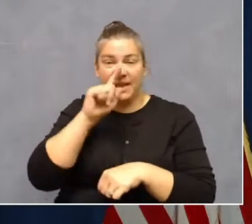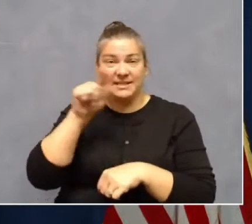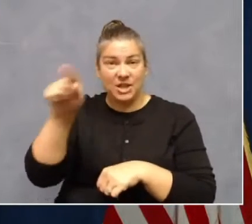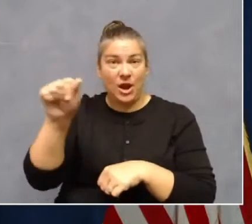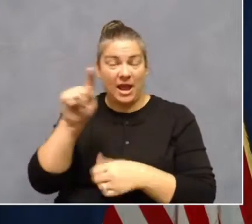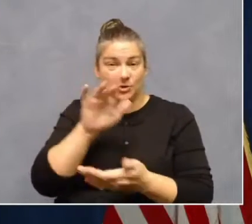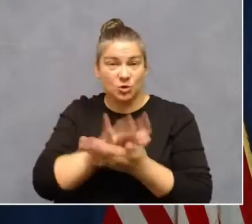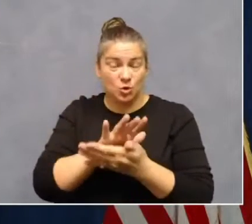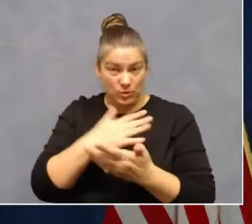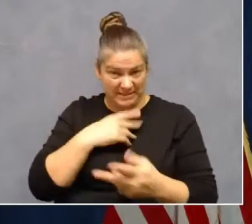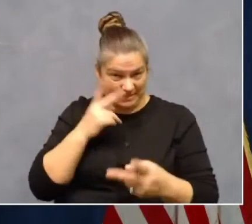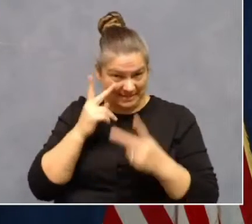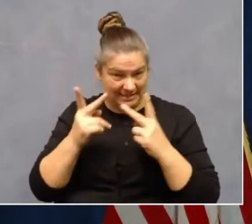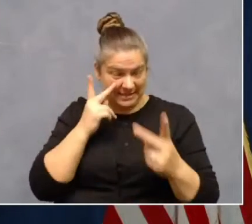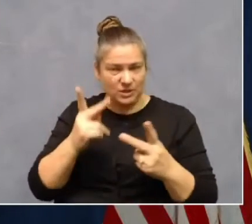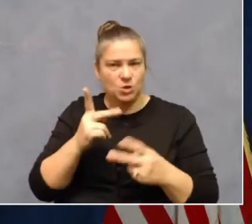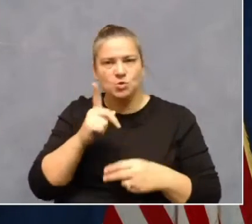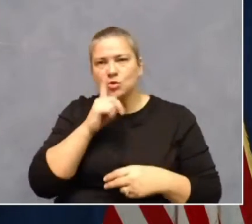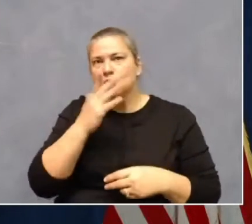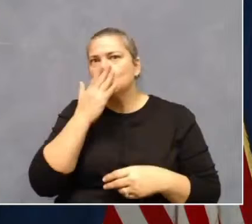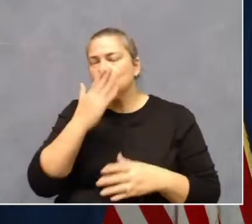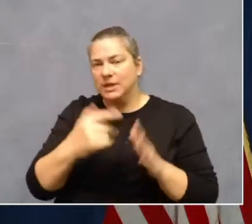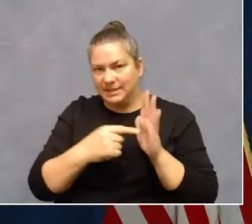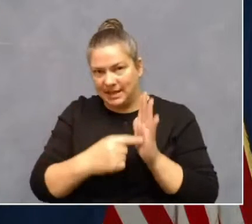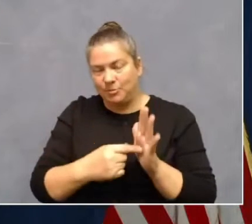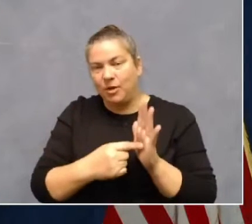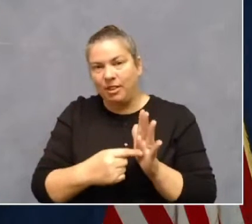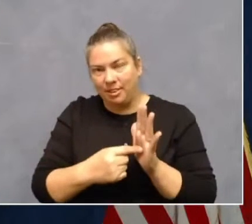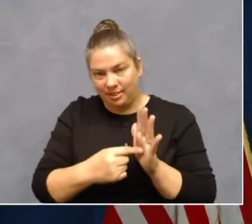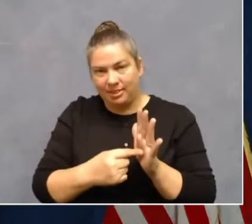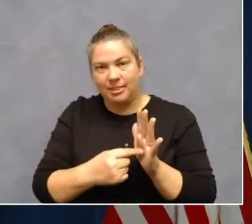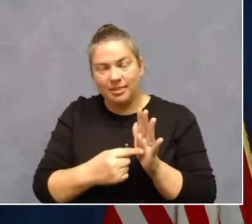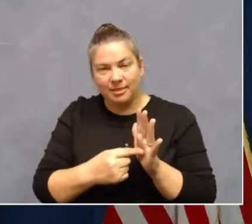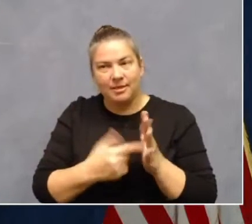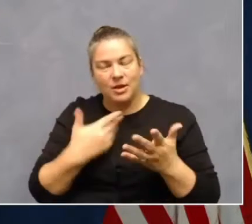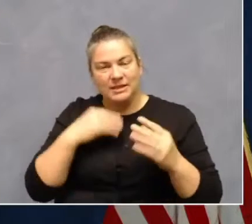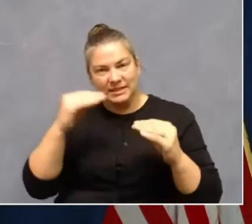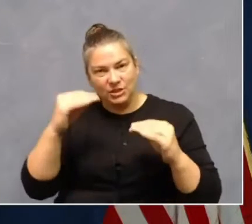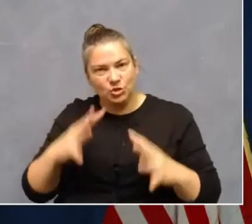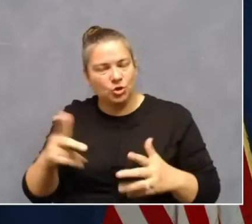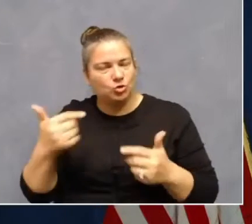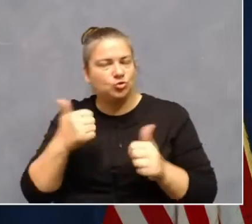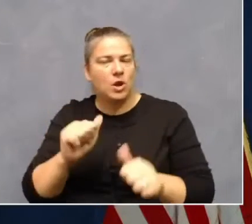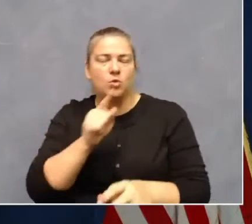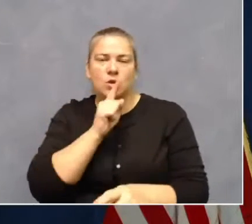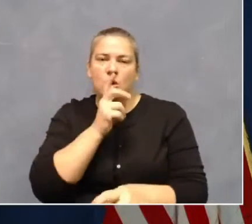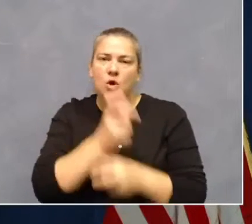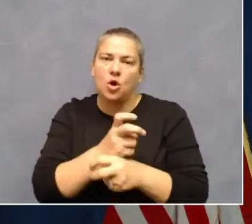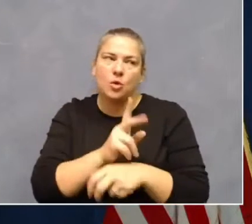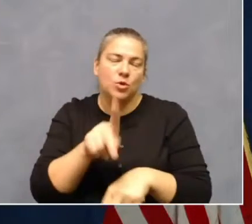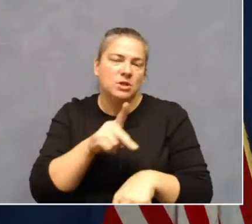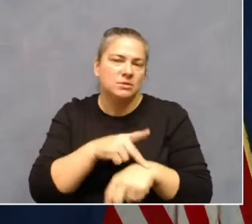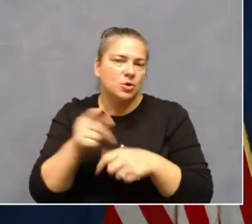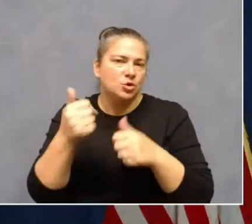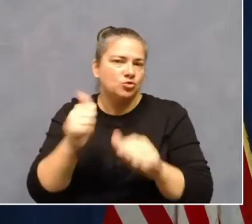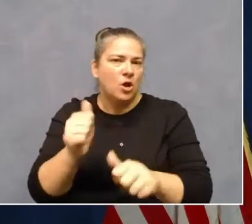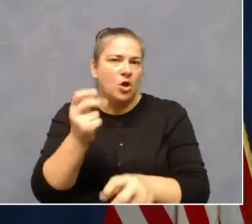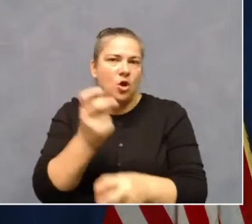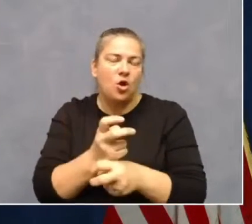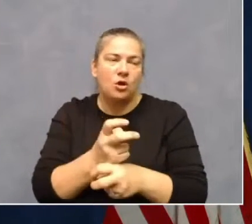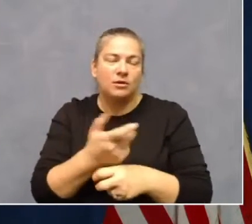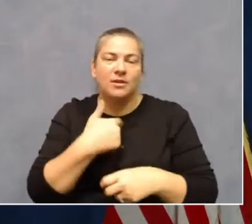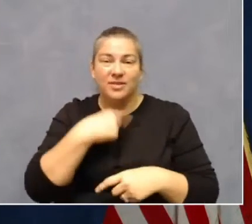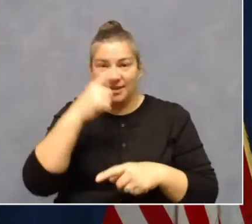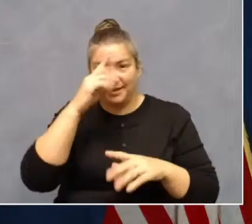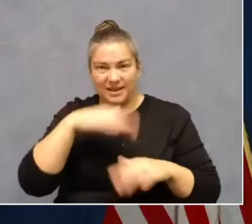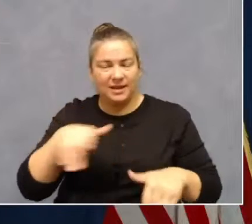seeing some really good examples our teachers are trying so hard, our principals are trying so hard, and I think our kids are